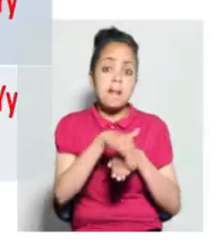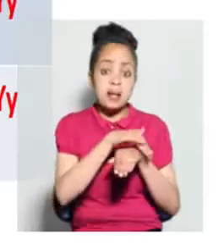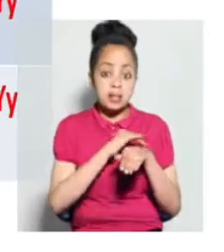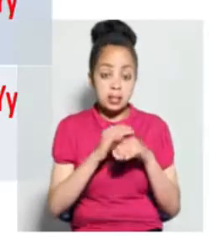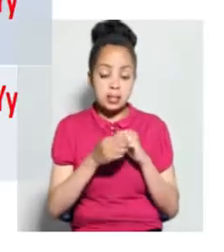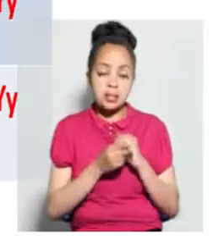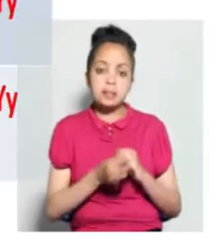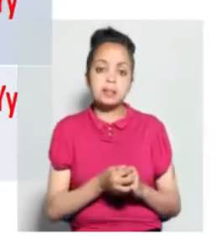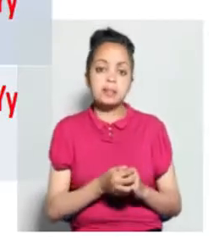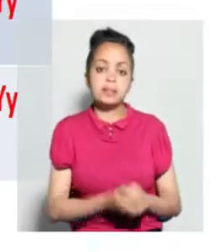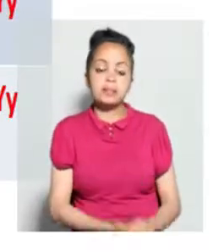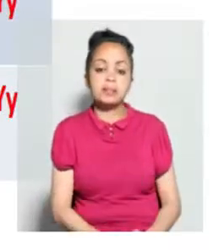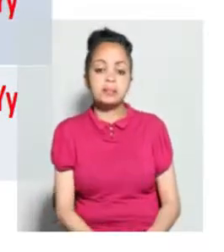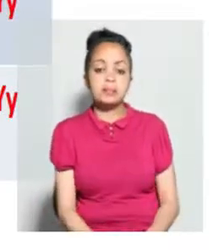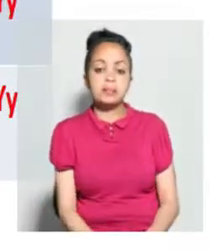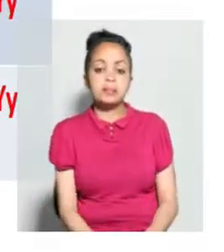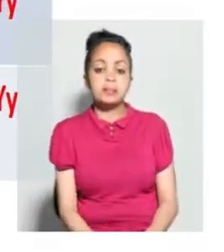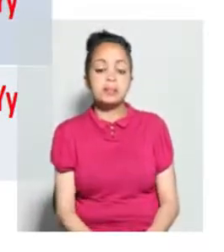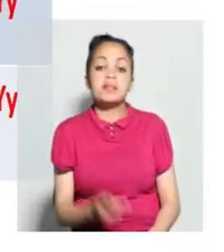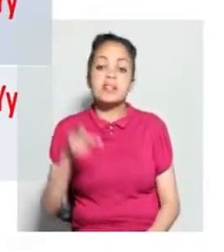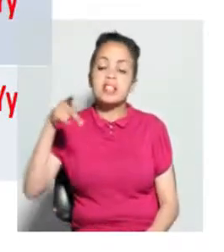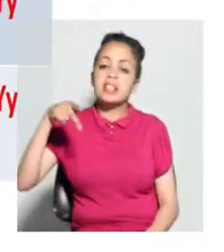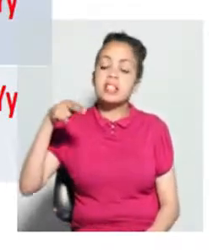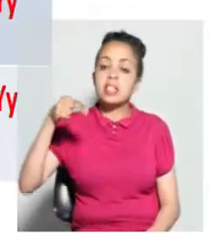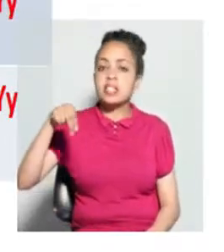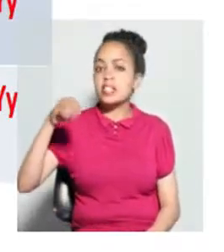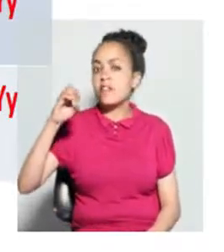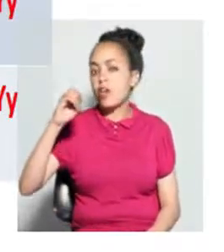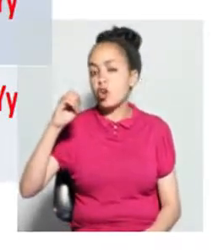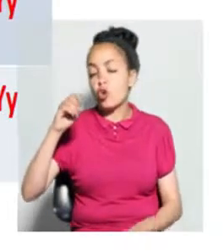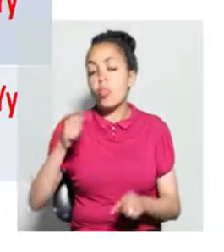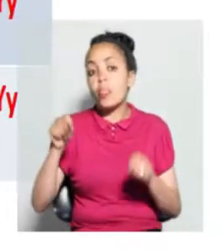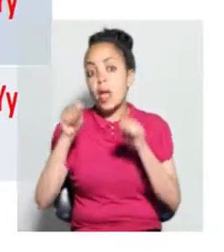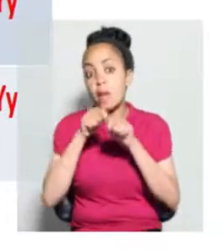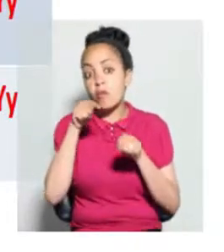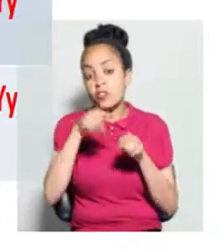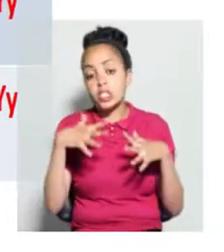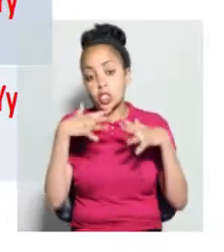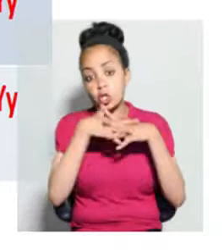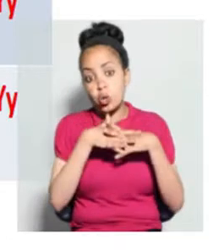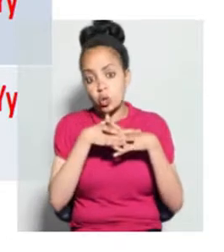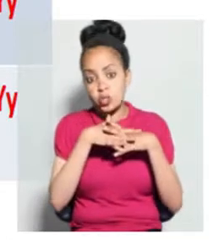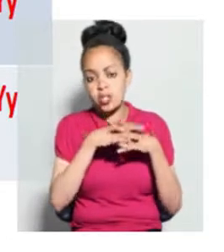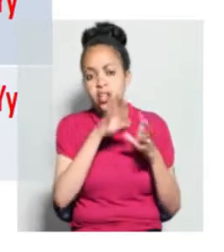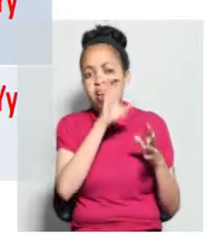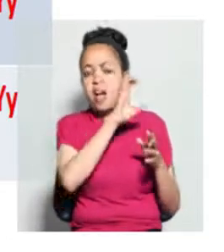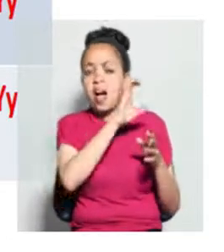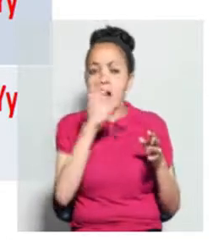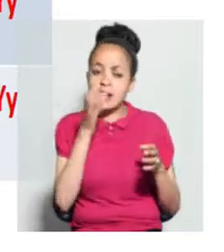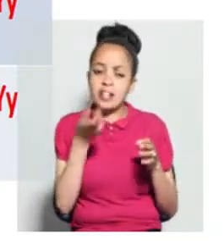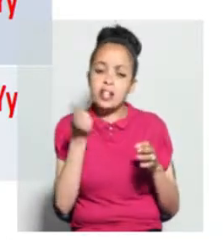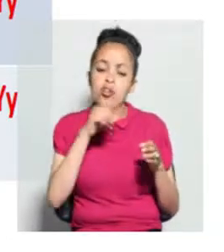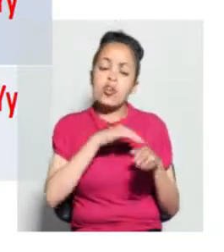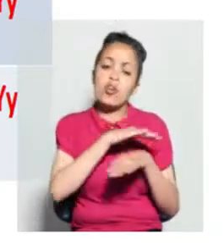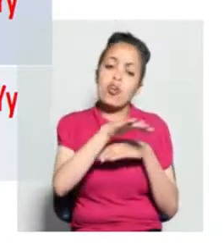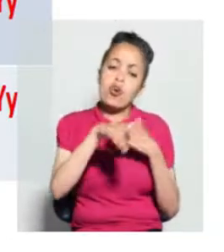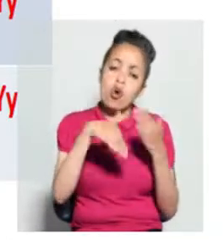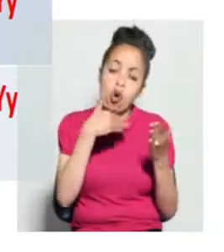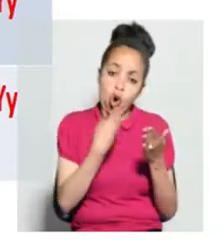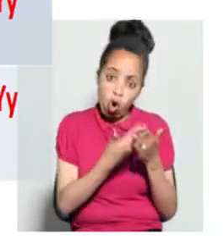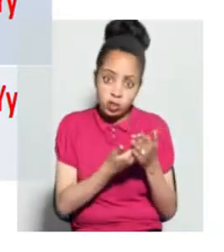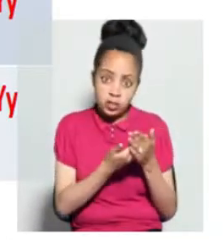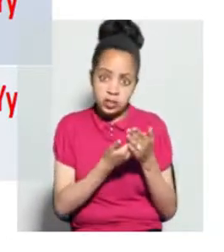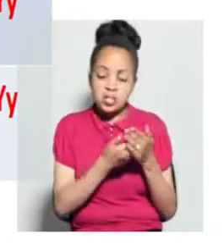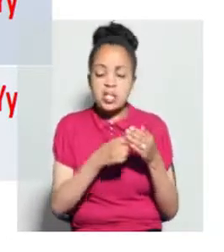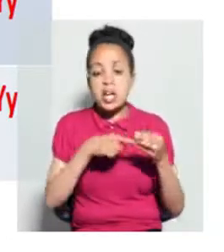Phenotype of this cross. 100 or all, 100%